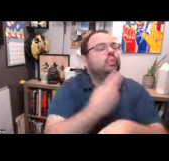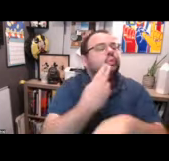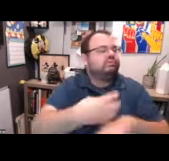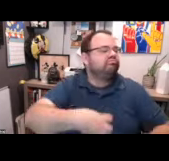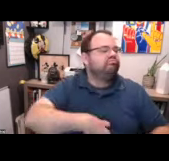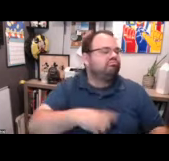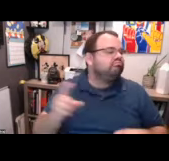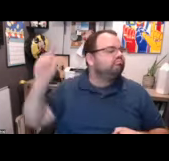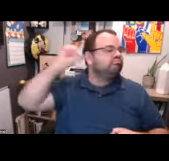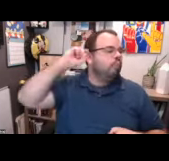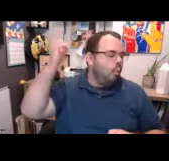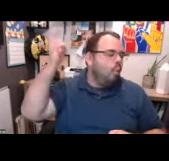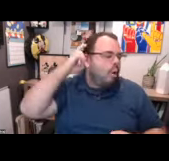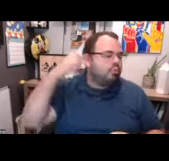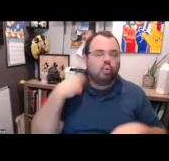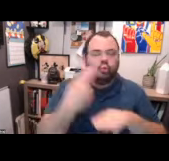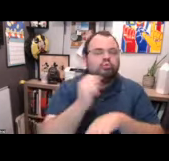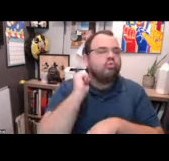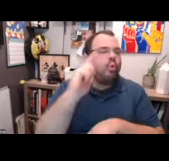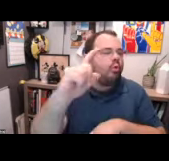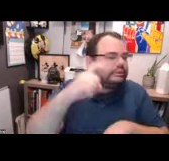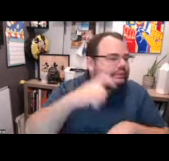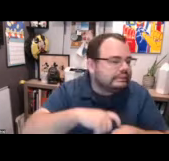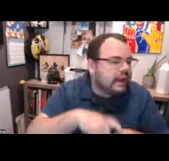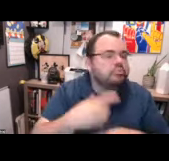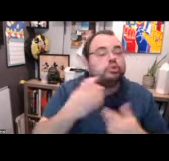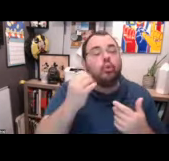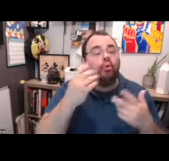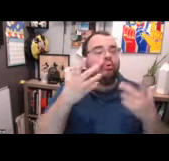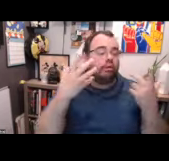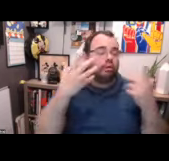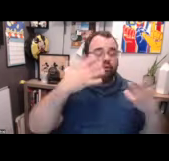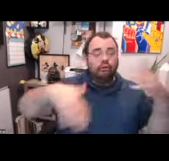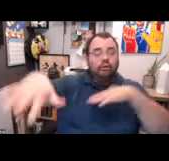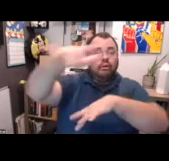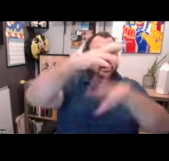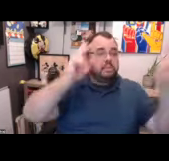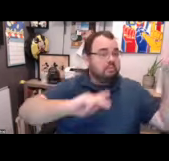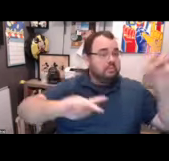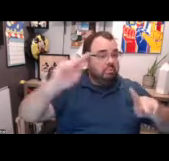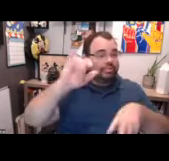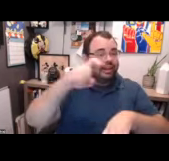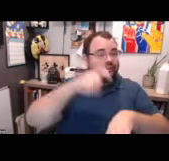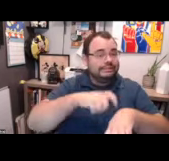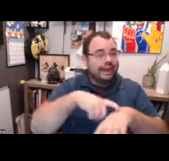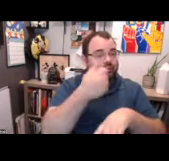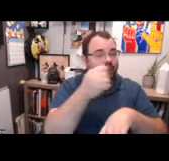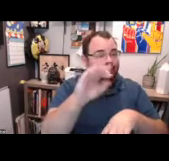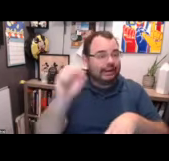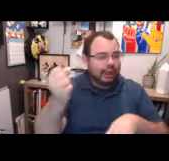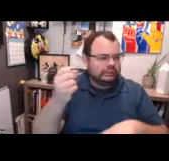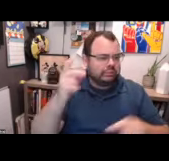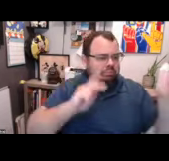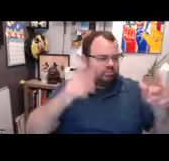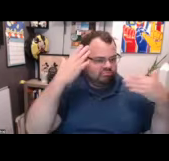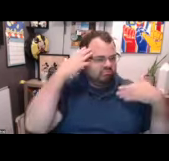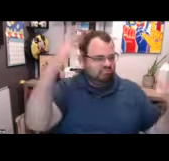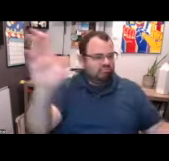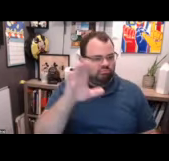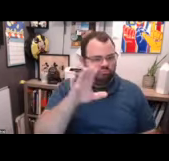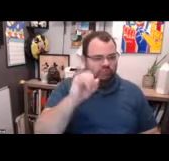if I went to go Santa Claus, I would put it on. I would use it all the time. So people at that time